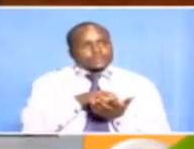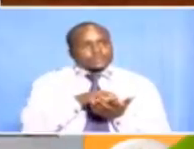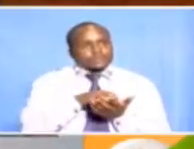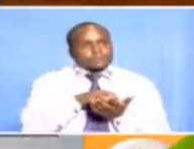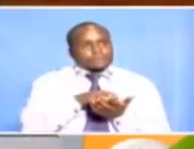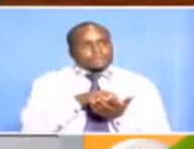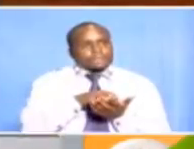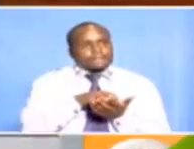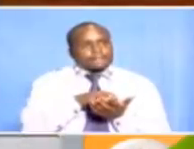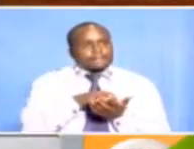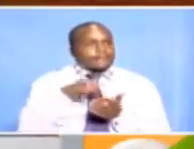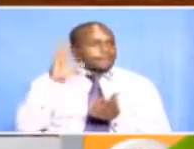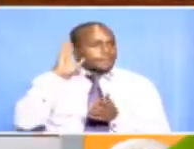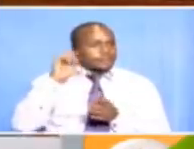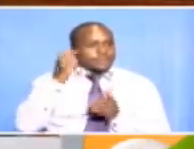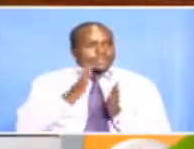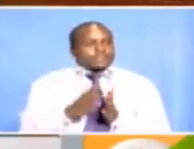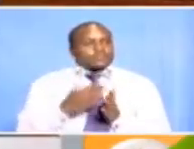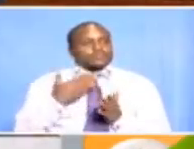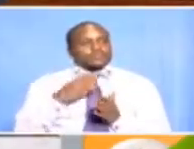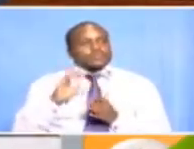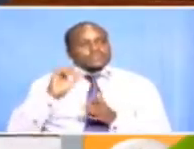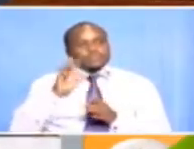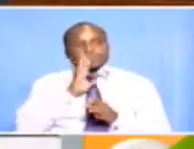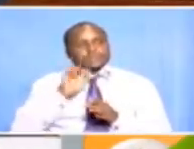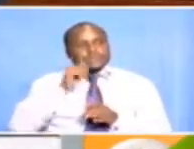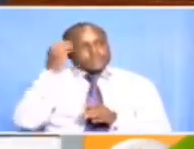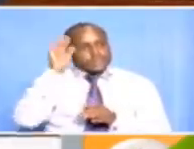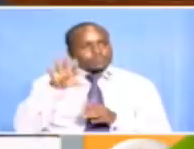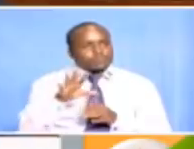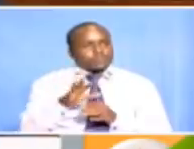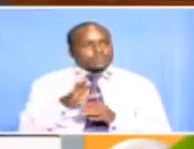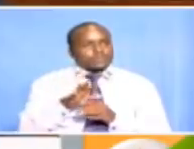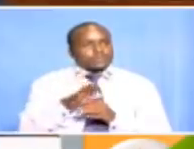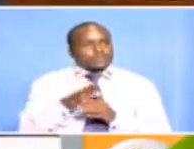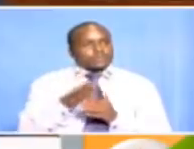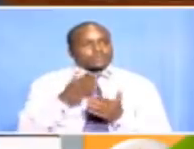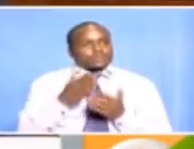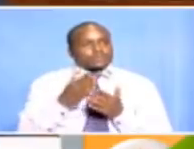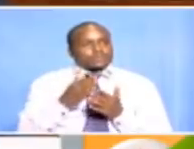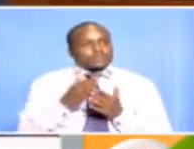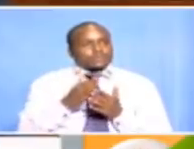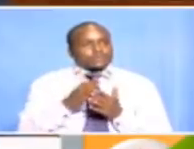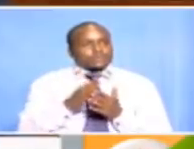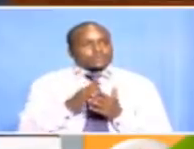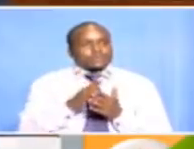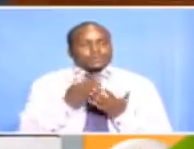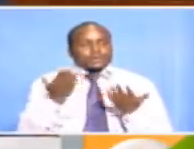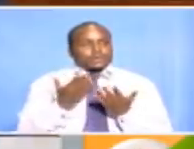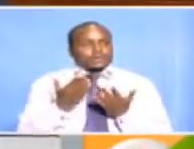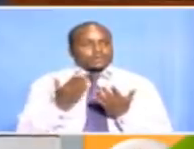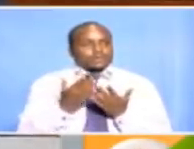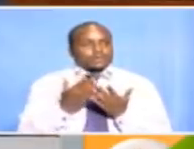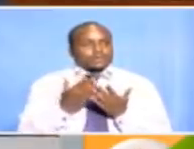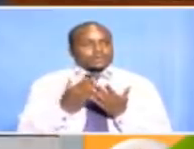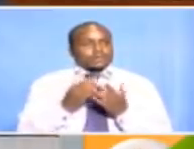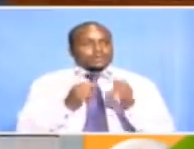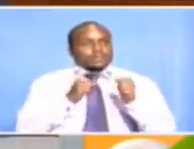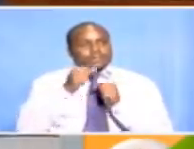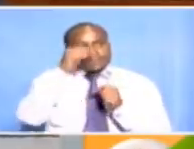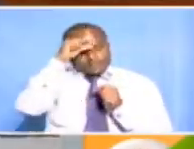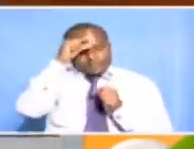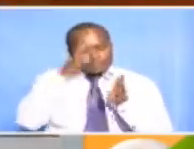I'm listening to Kenyans. We don't want also Nairobi to be another Kiambu where by the governor is fighting his deputy. His deputy.